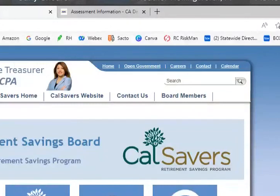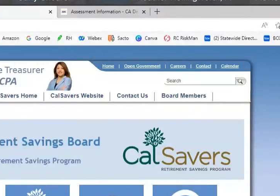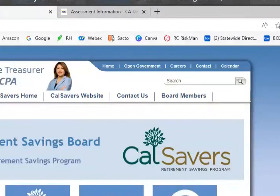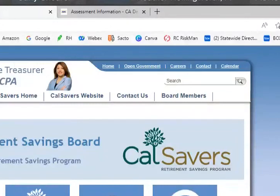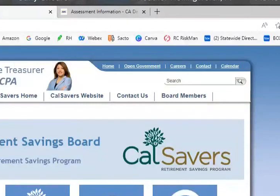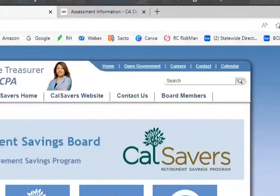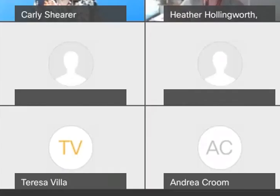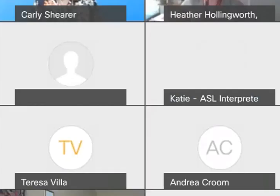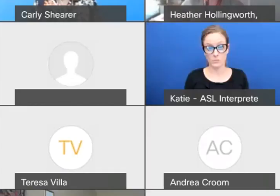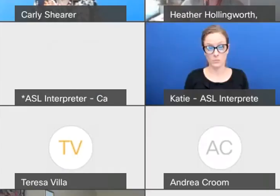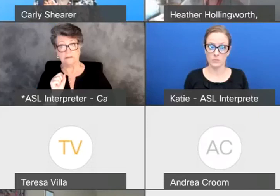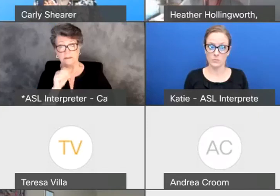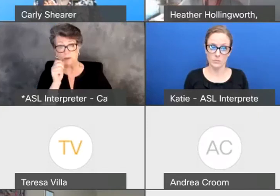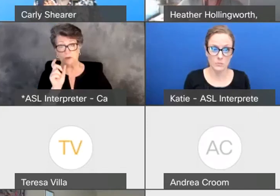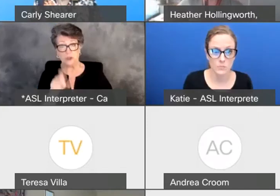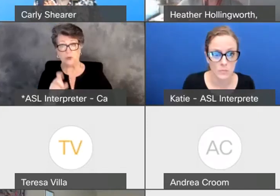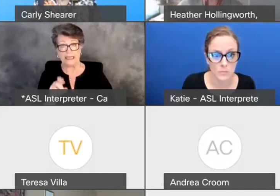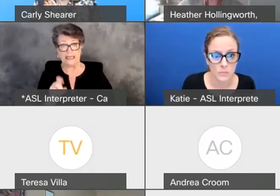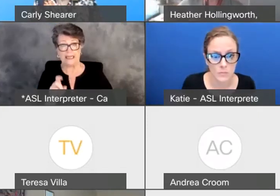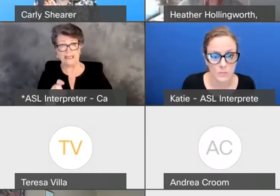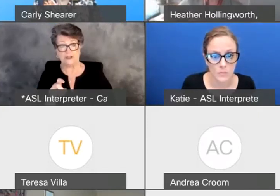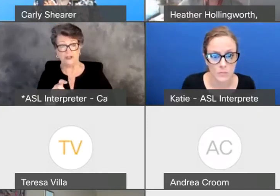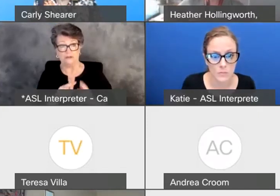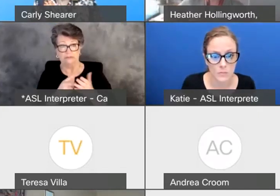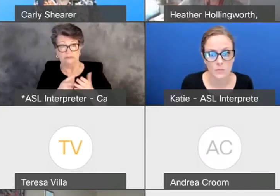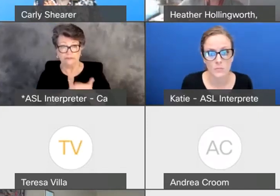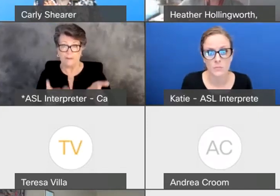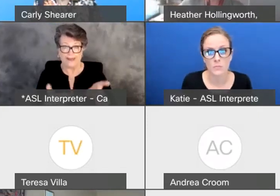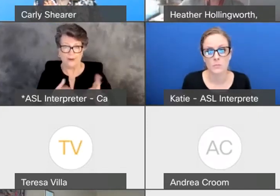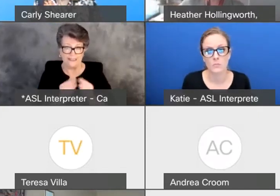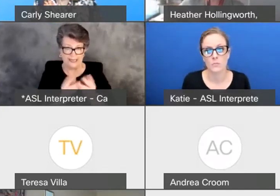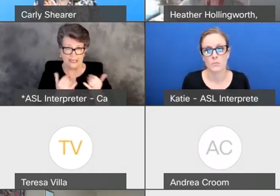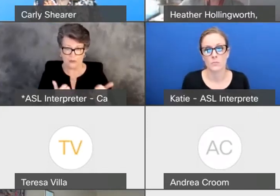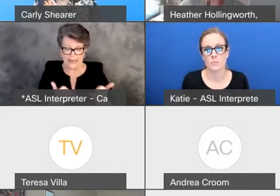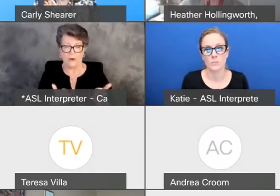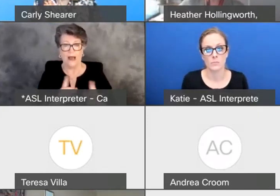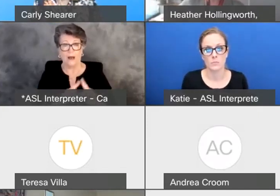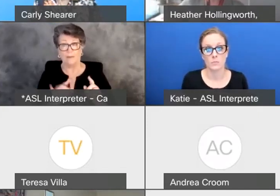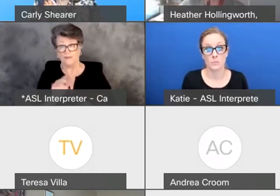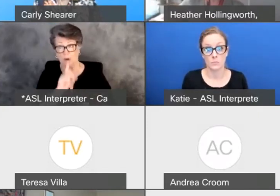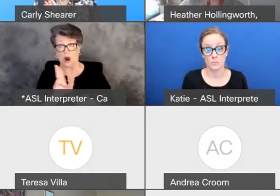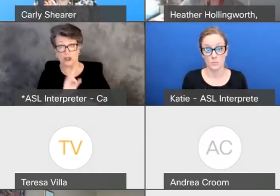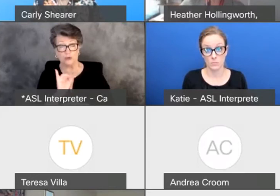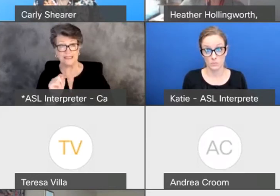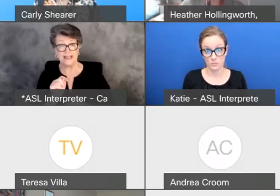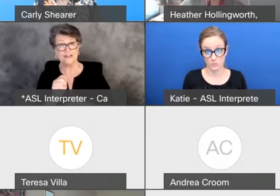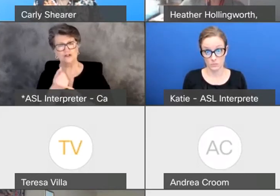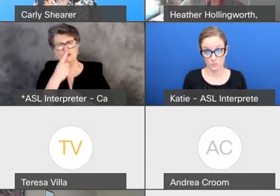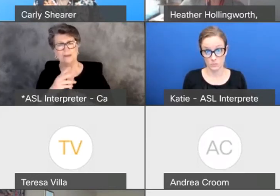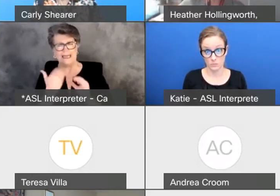you certainly do not need to start talking about it here in this meeting right now, but if you are using it, if you could shoot me an